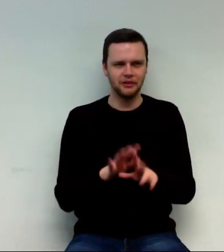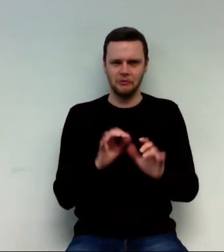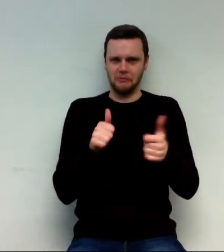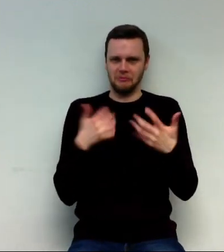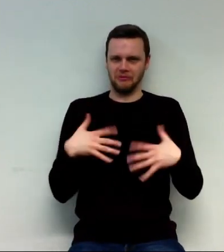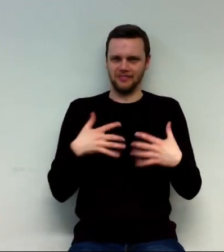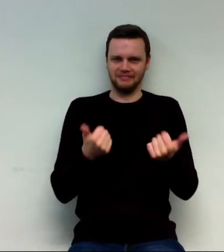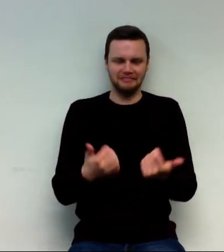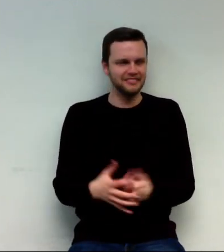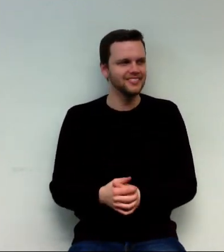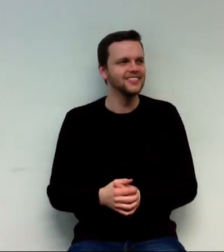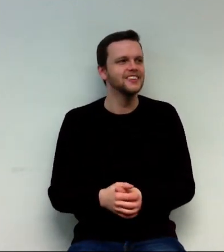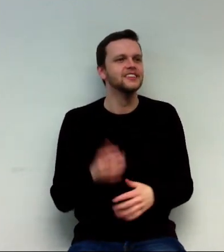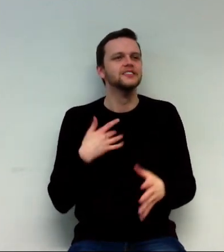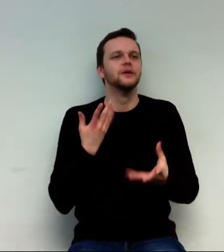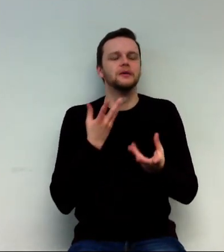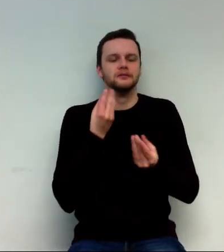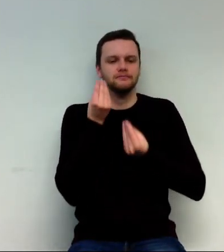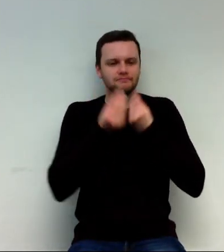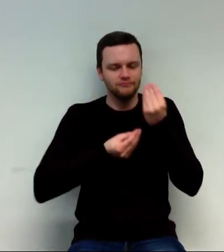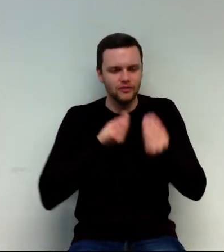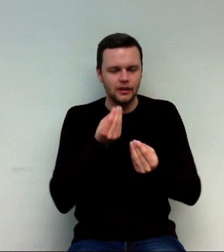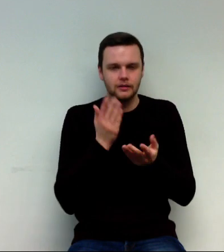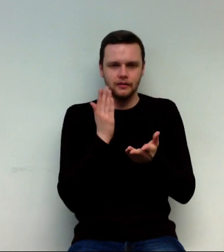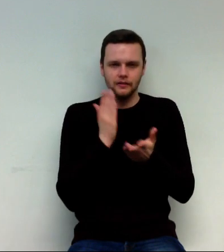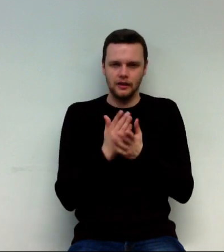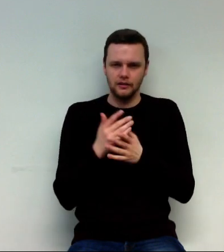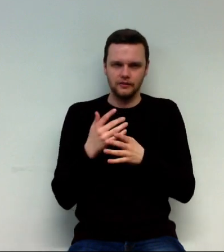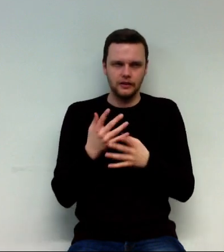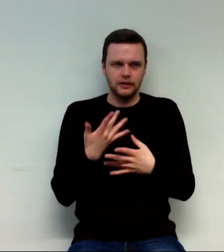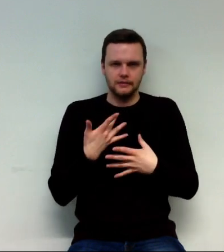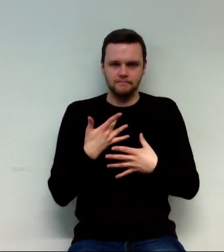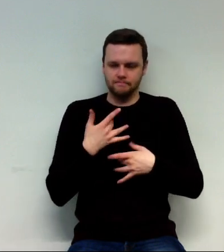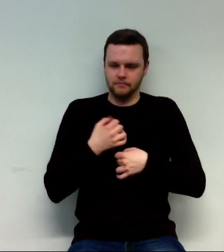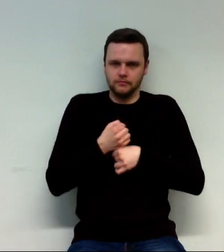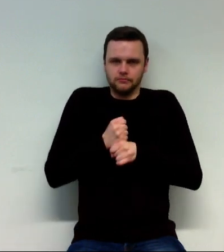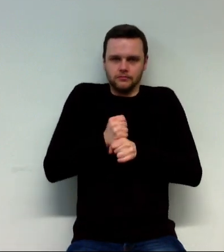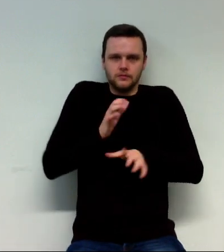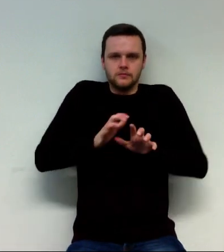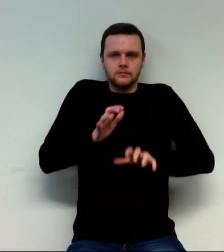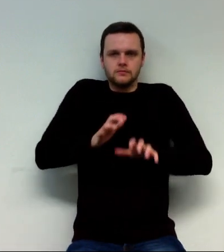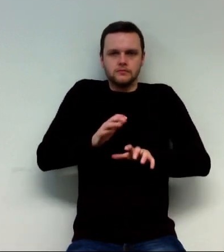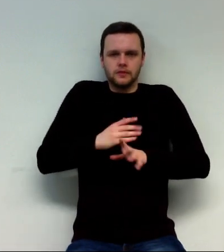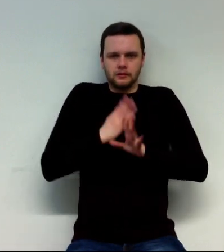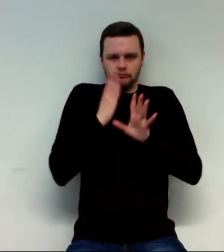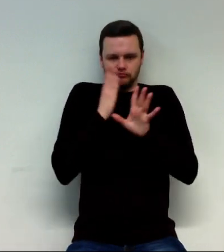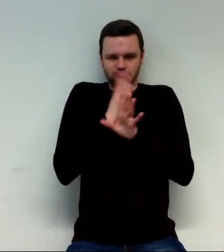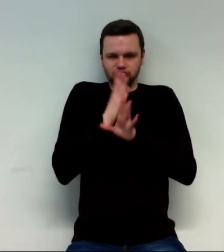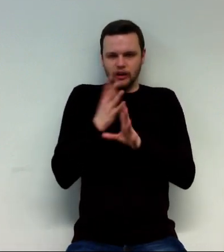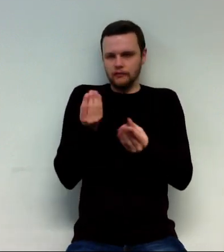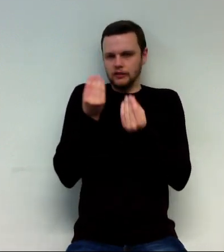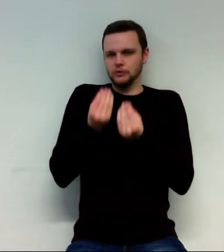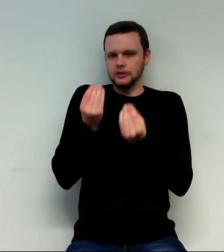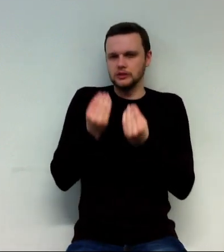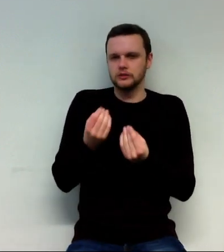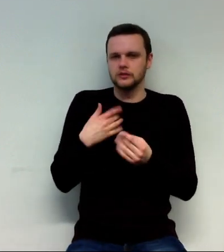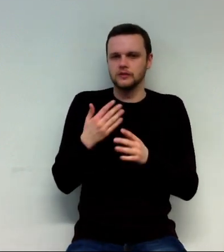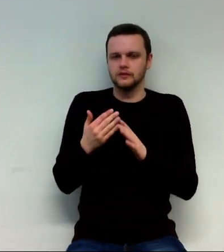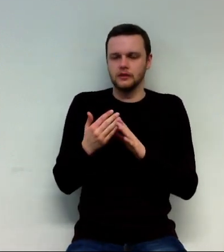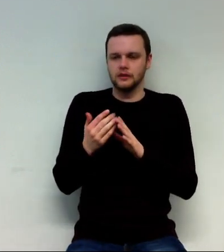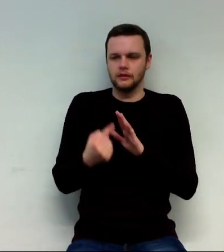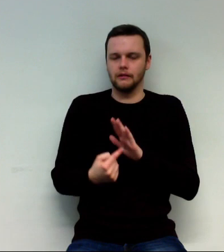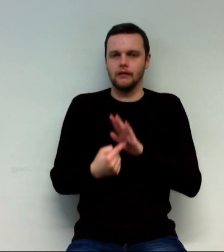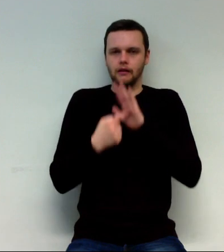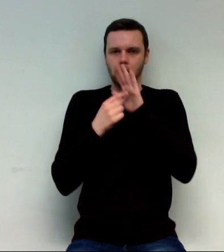Eye. The audio describer was cast as a very kind of uptight, privately educated, upper middle